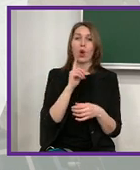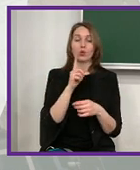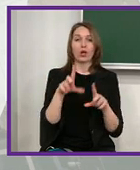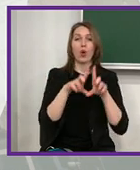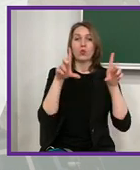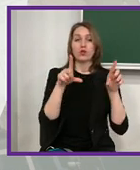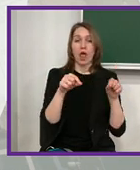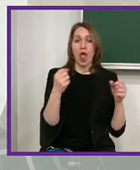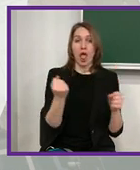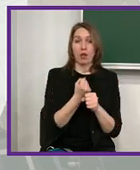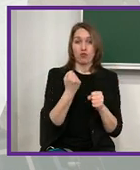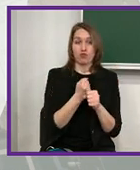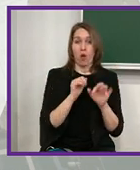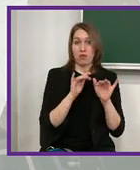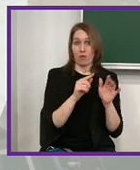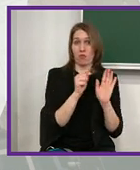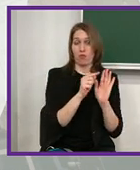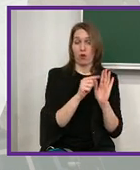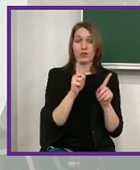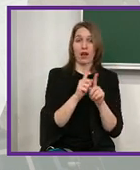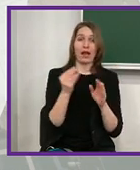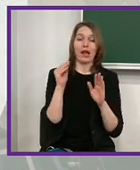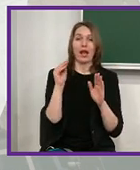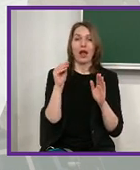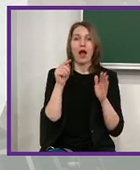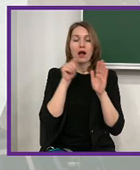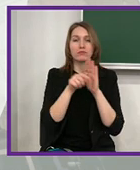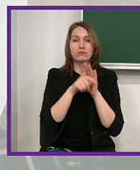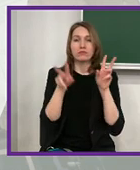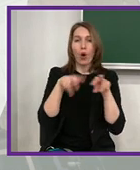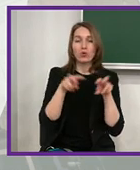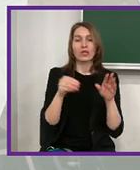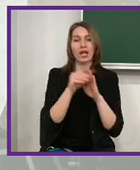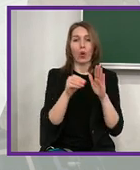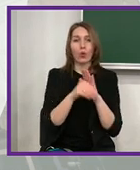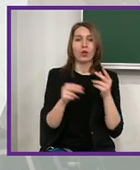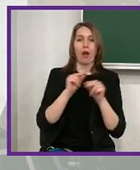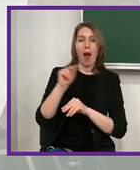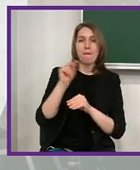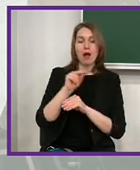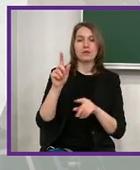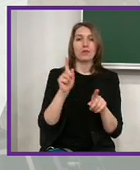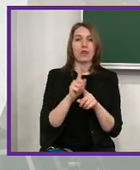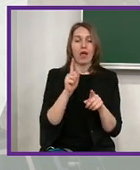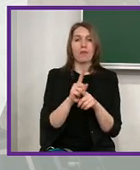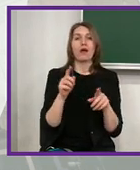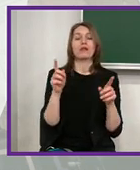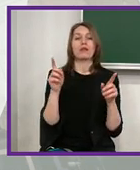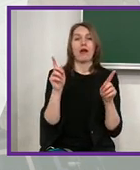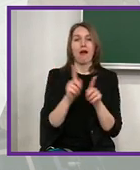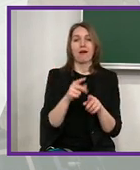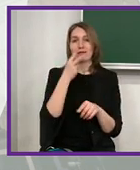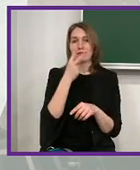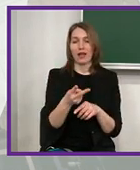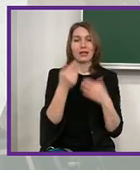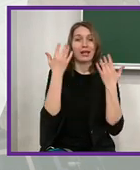trainings, its audits, but also make sure that you incorporate outcomes, impacts on people. This is